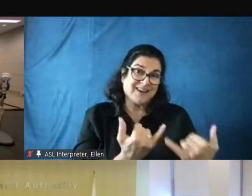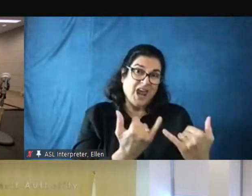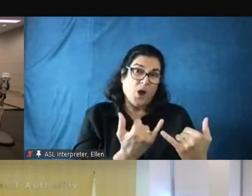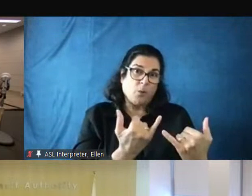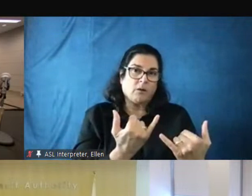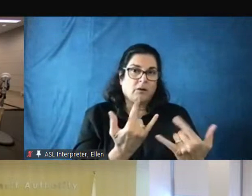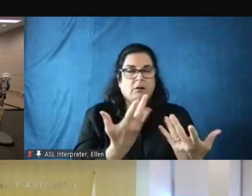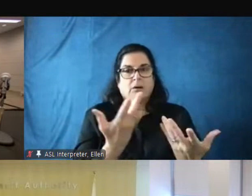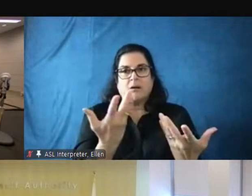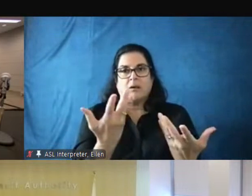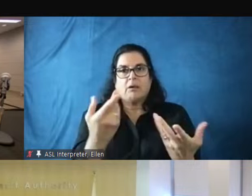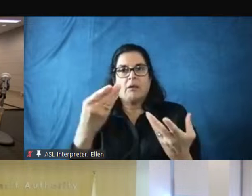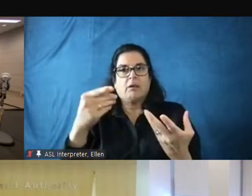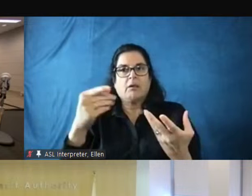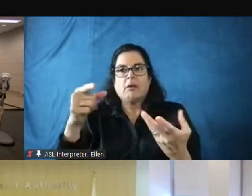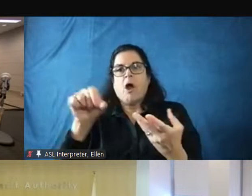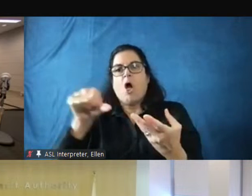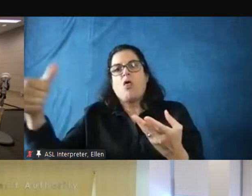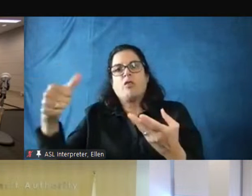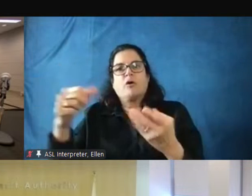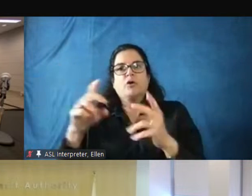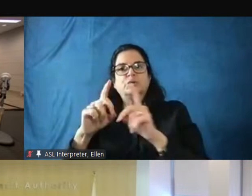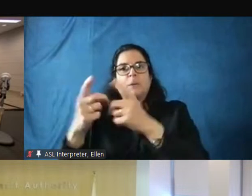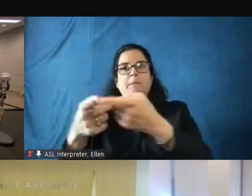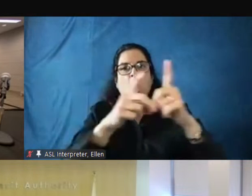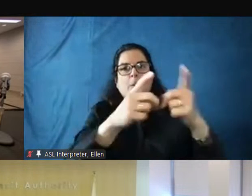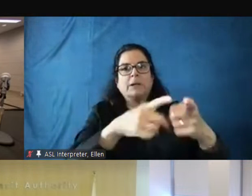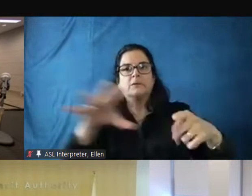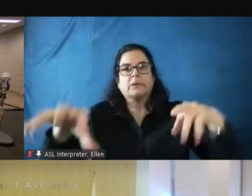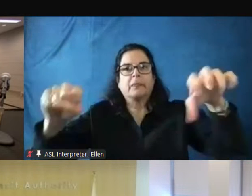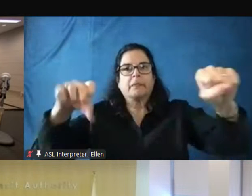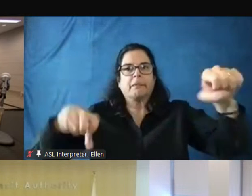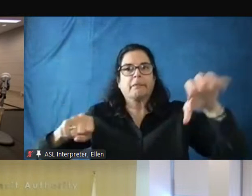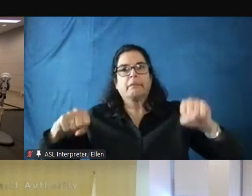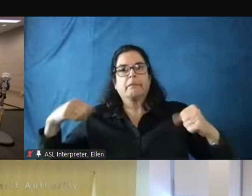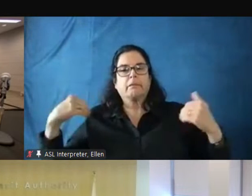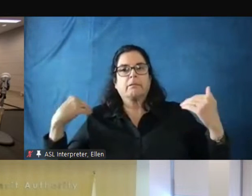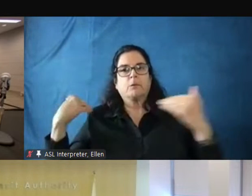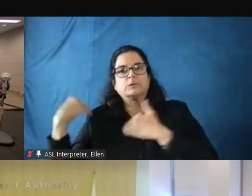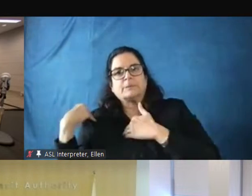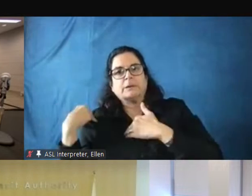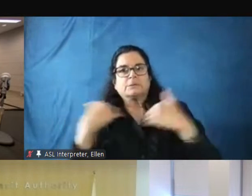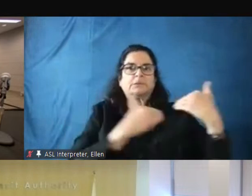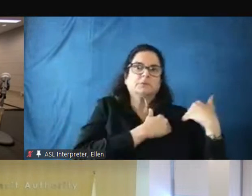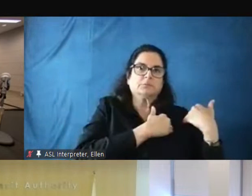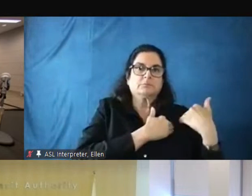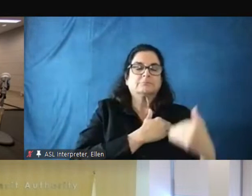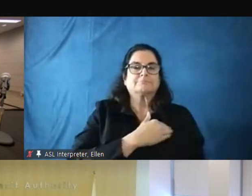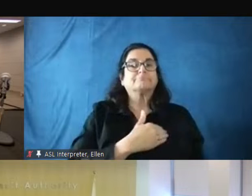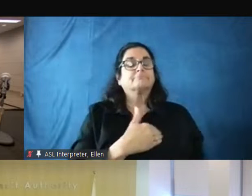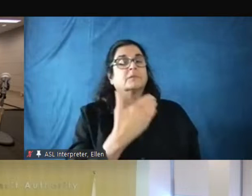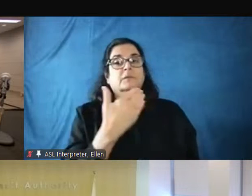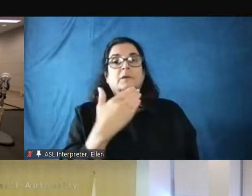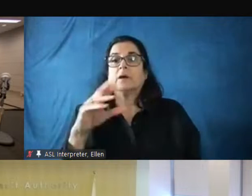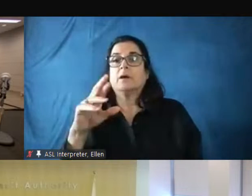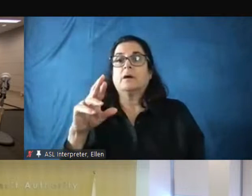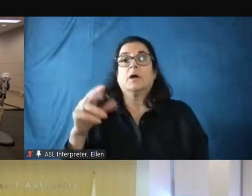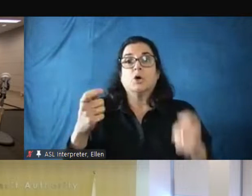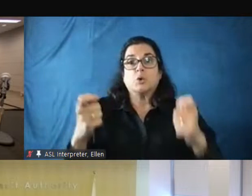other departmental responsibilities as part of the work they do on various projects. Thank you. I would welcome that next